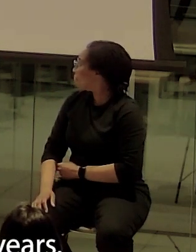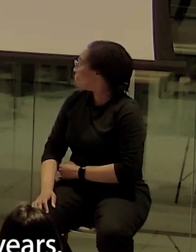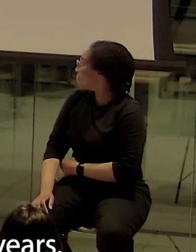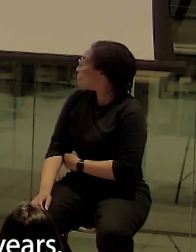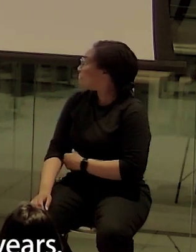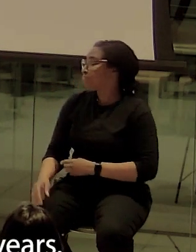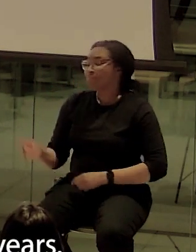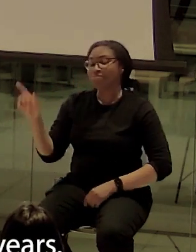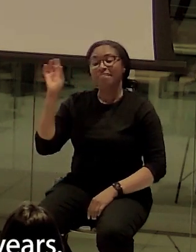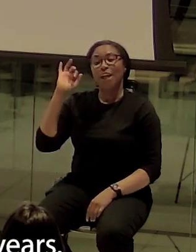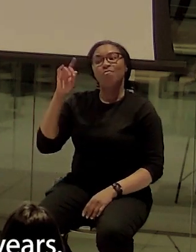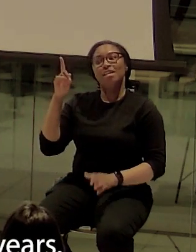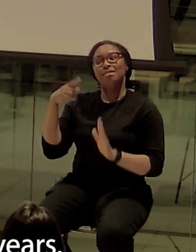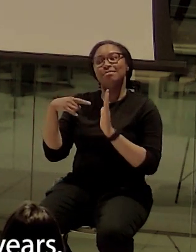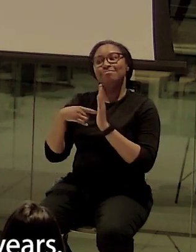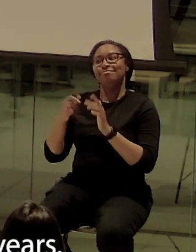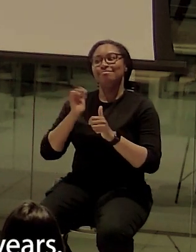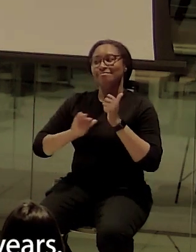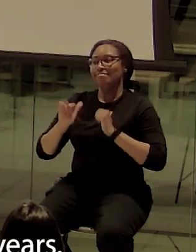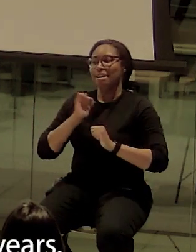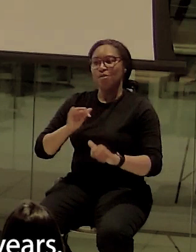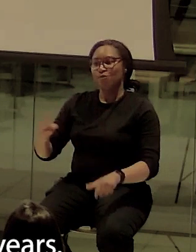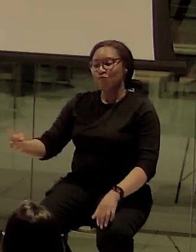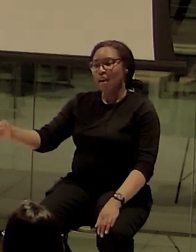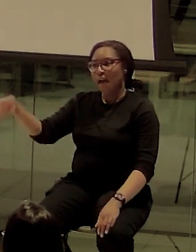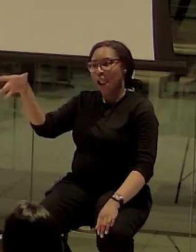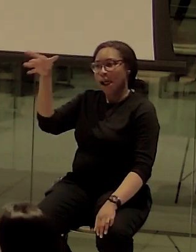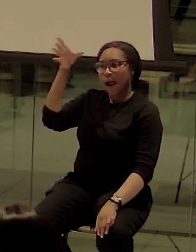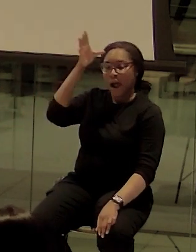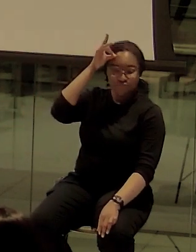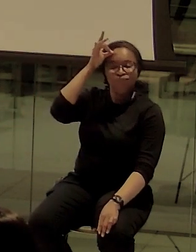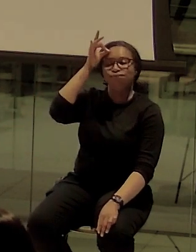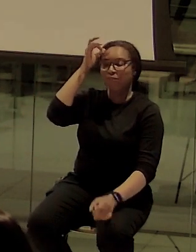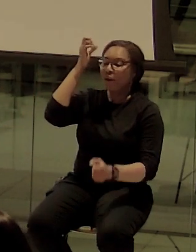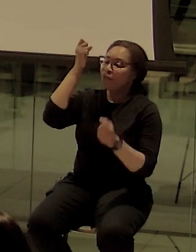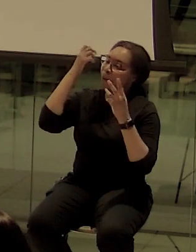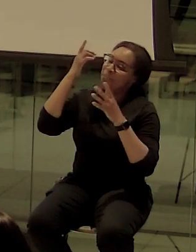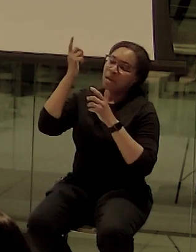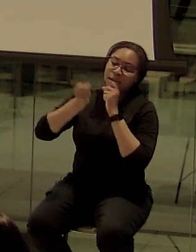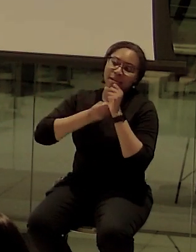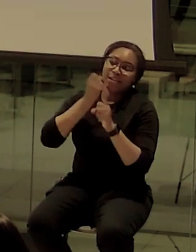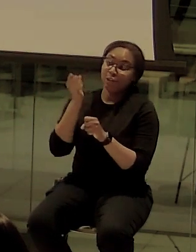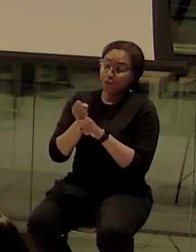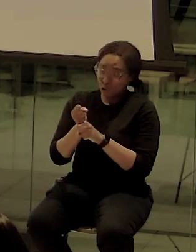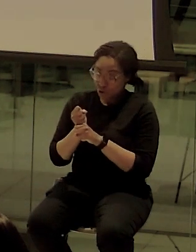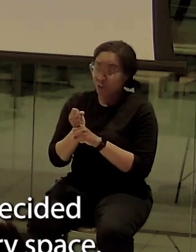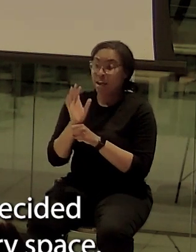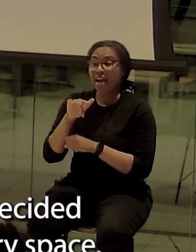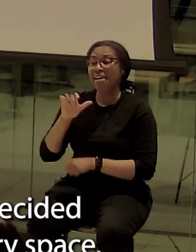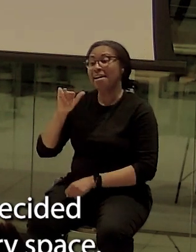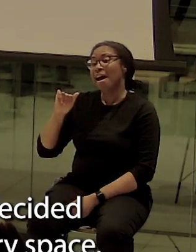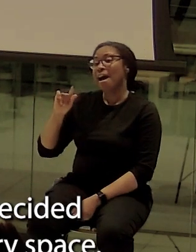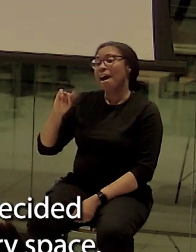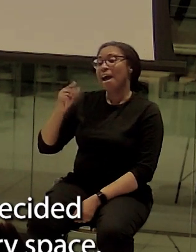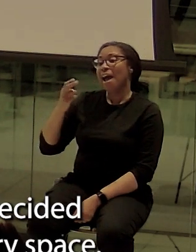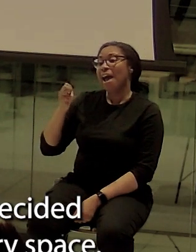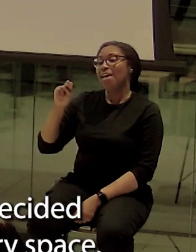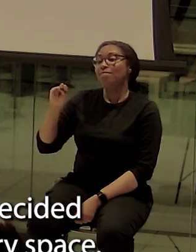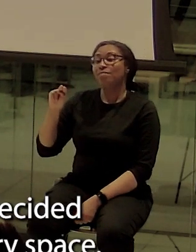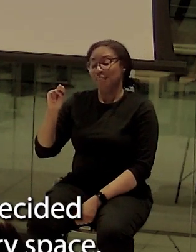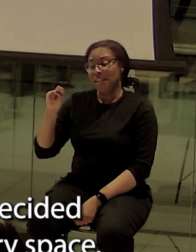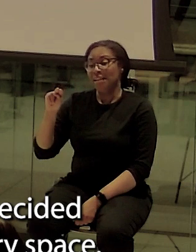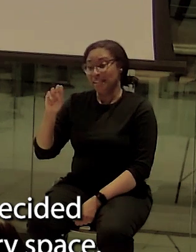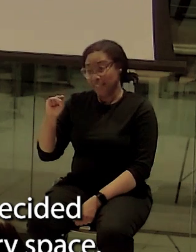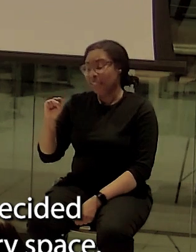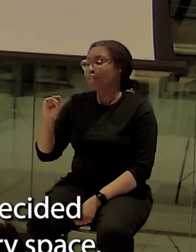So this was an exhibition that was on my mind for many years, and I opened up a space in Athens, Georgia. I worked at the university,